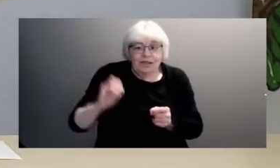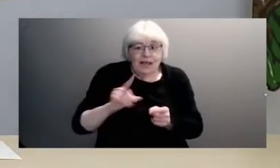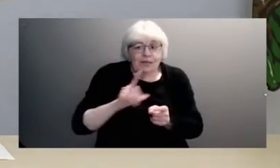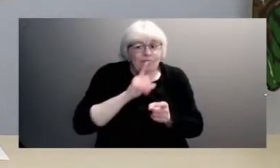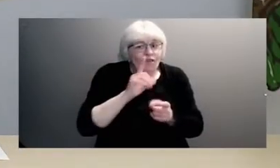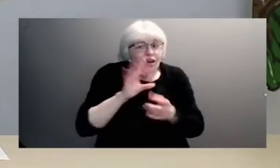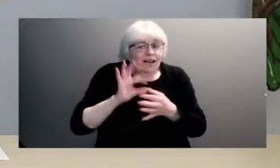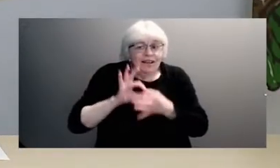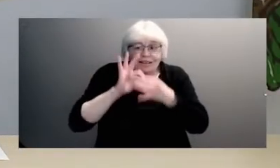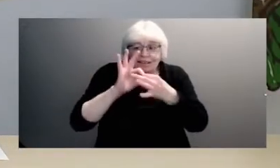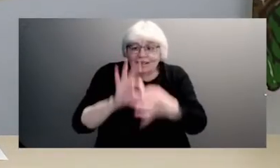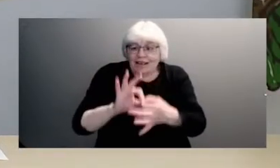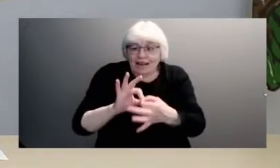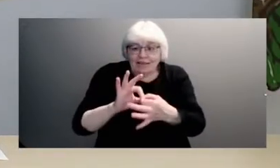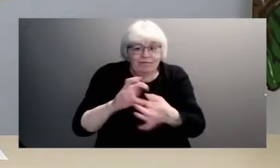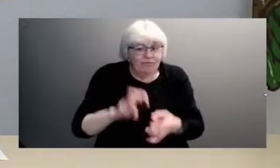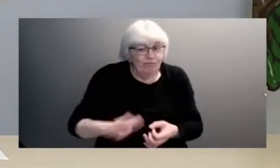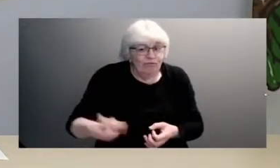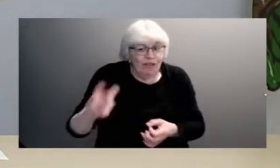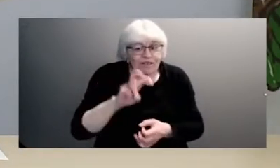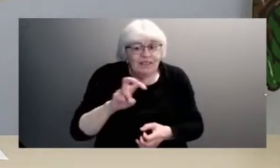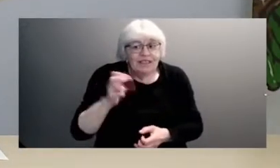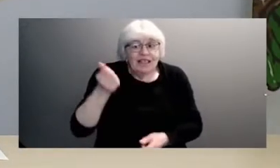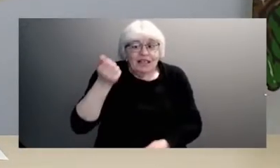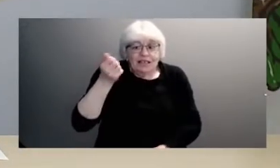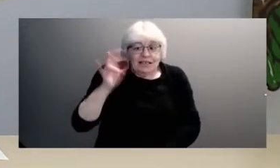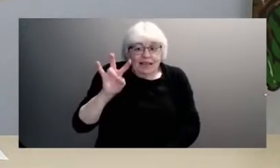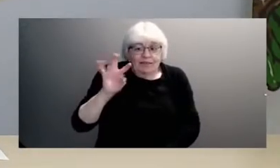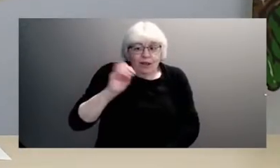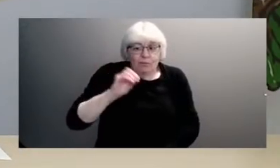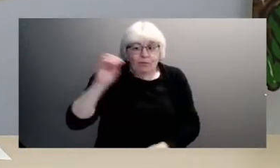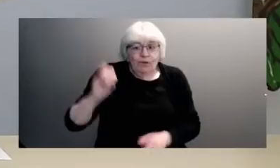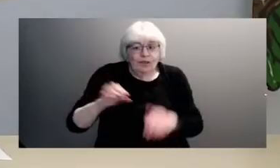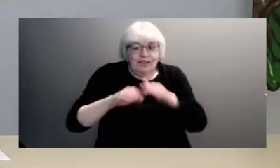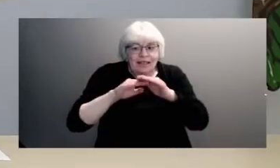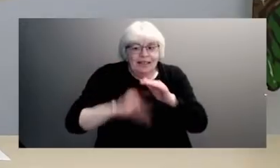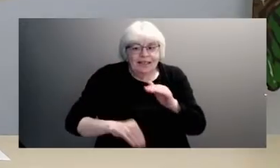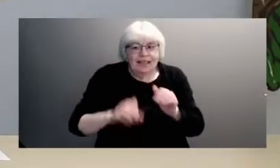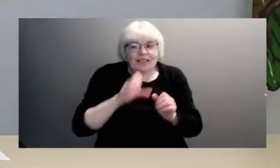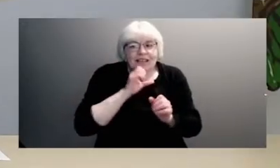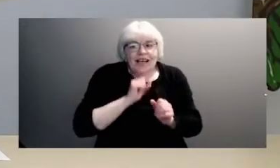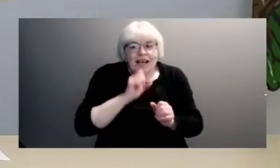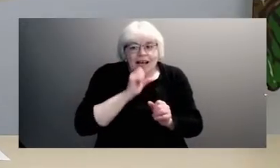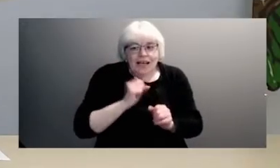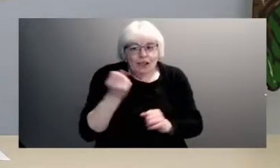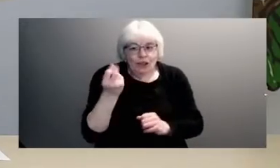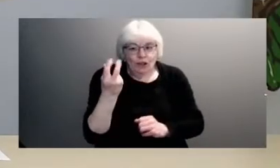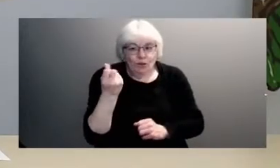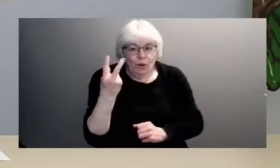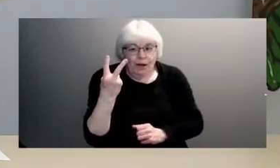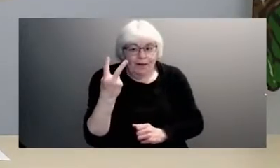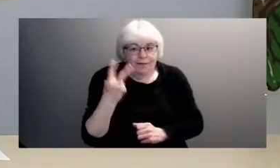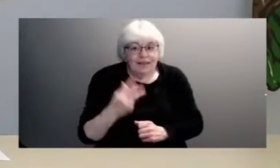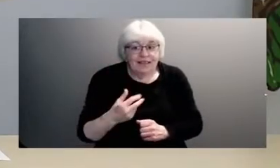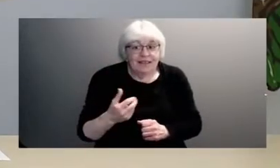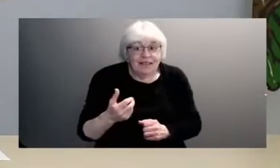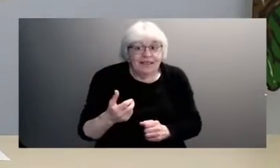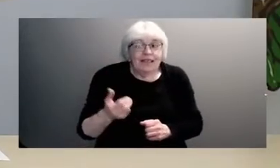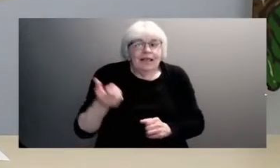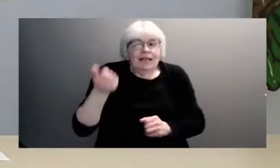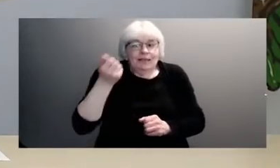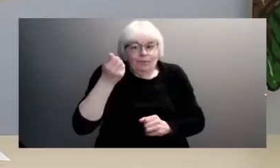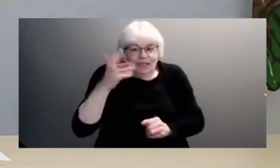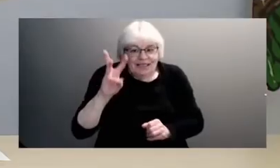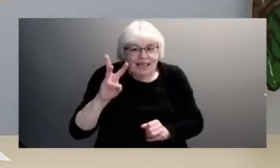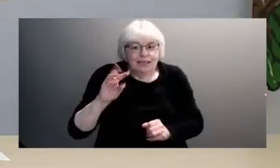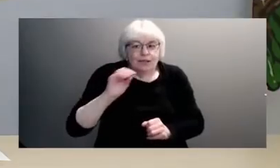17% were under the age of 12 years, and 16% of these cases were over the age of 60.